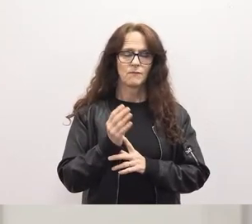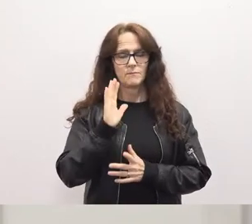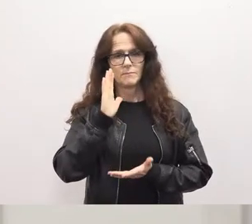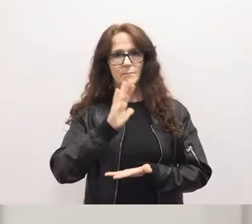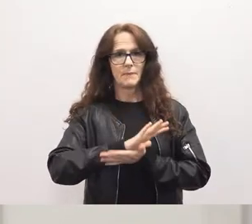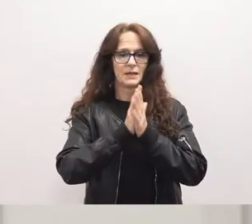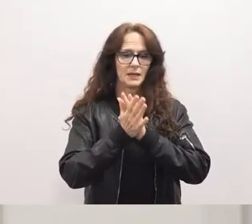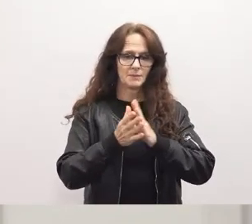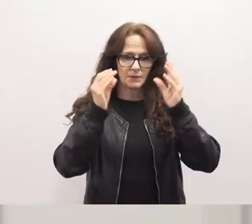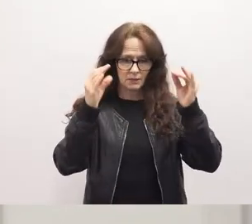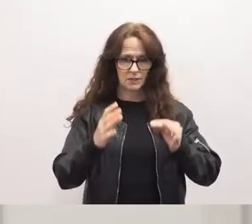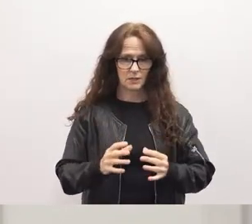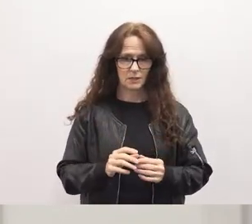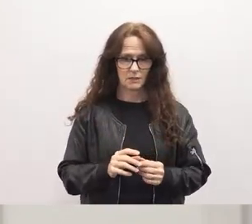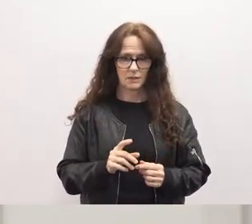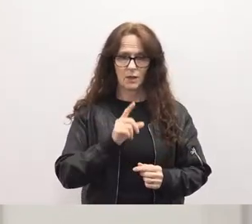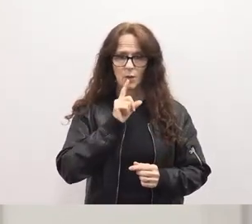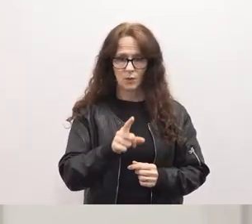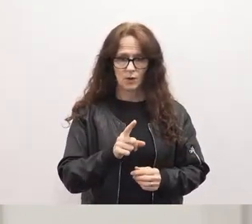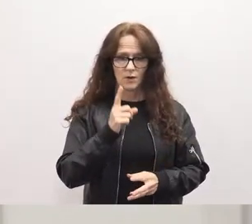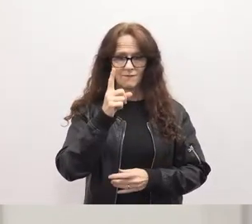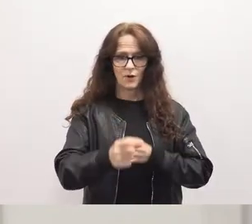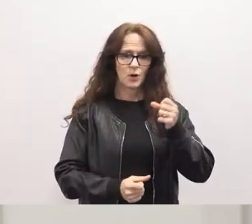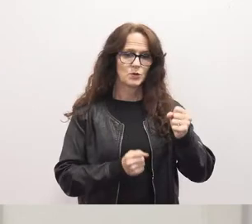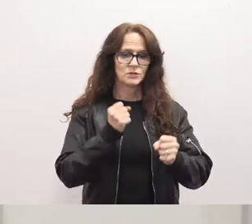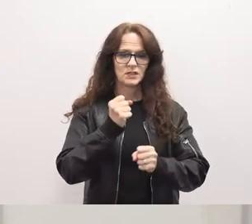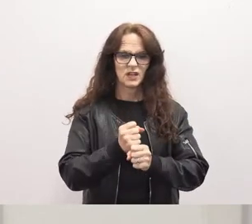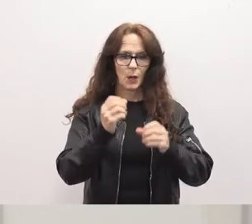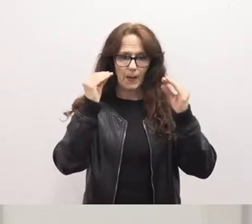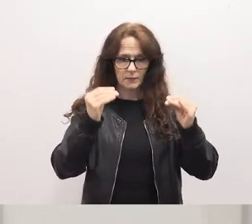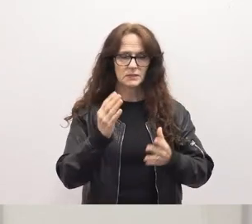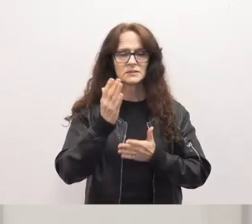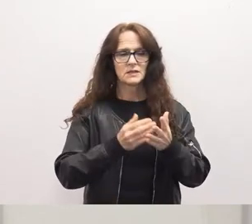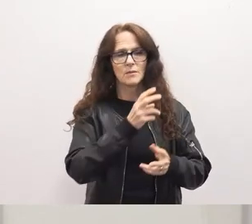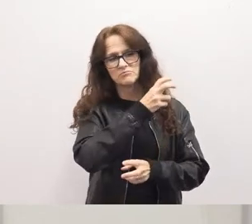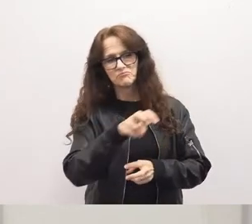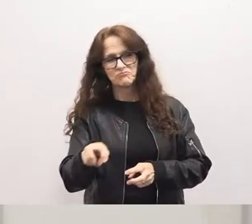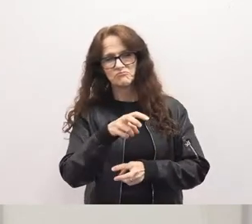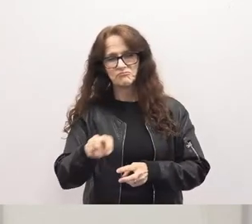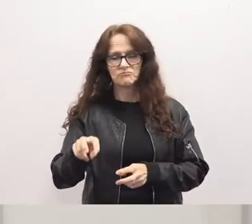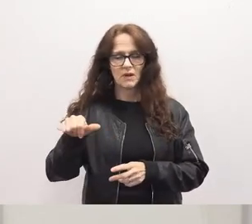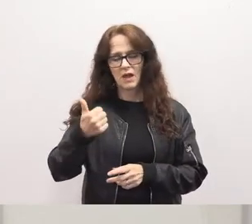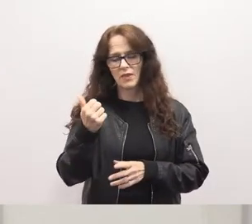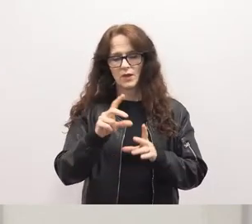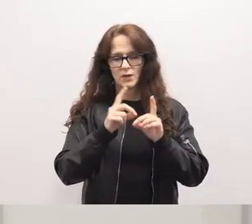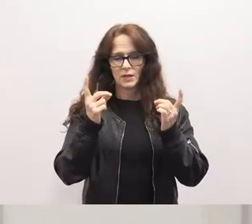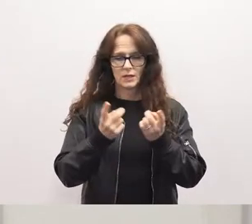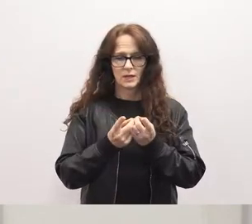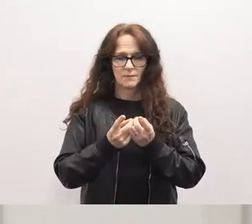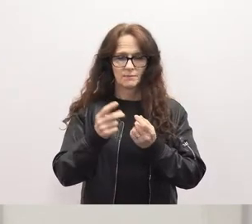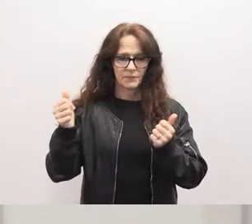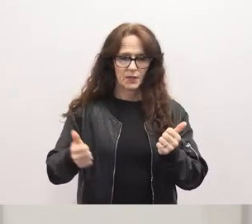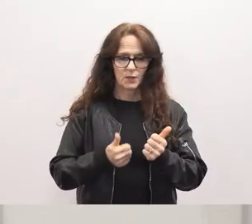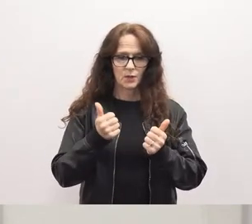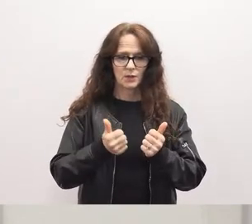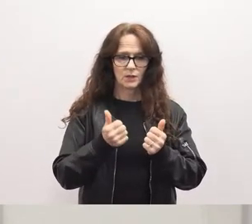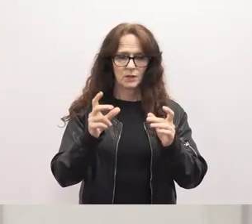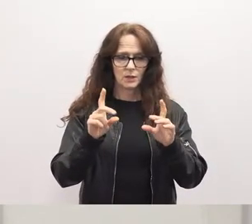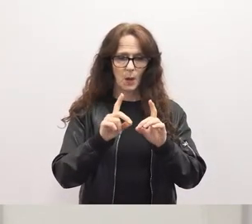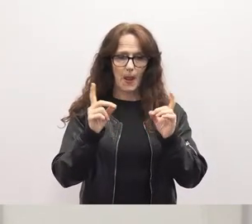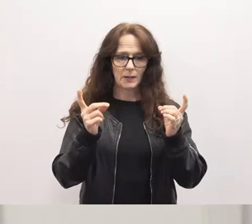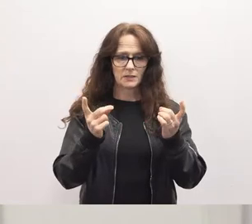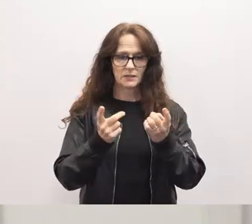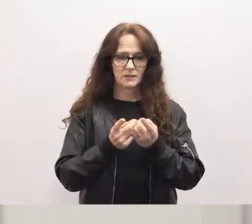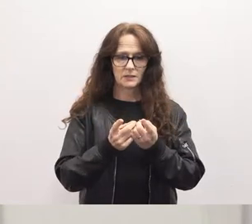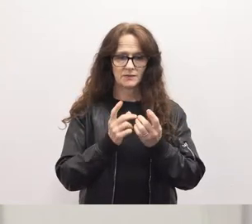them are literally first year teachers. Some have come from other districts pursuing a district that has excellence